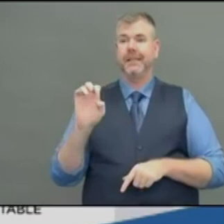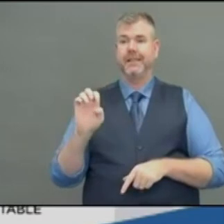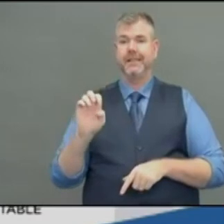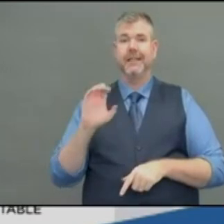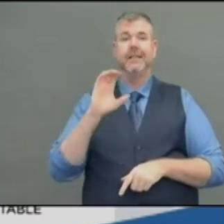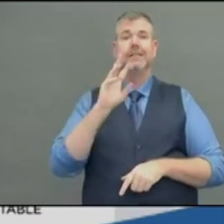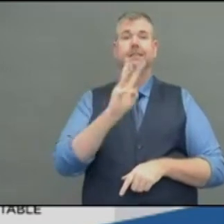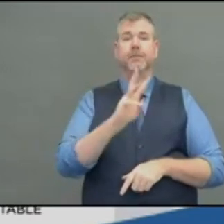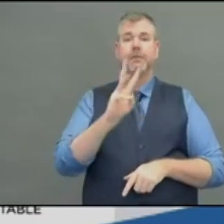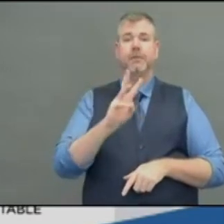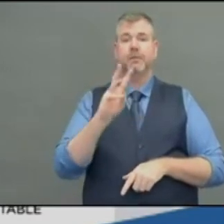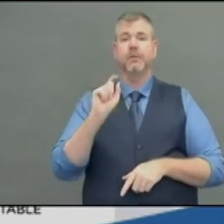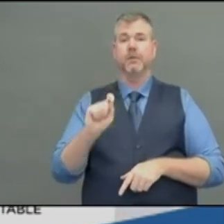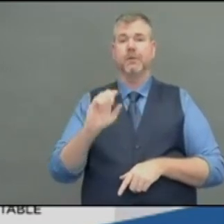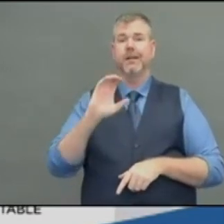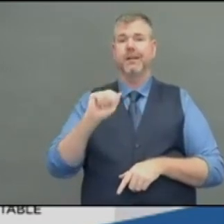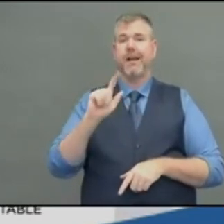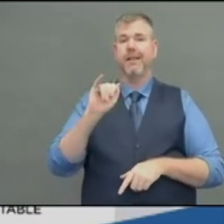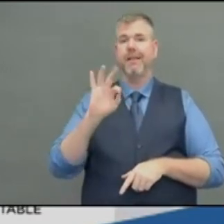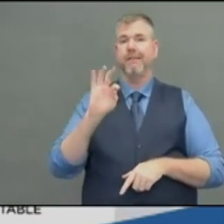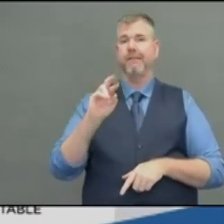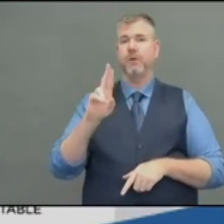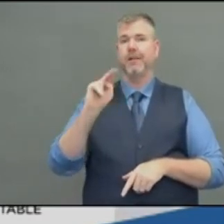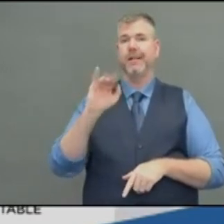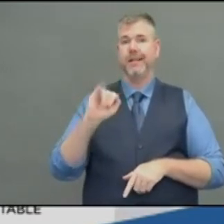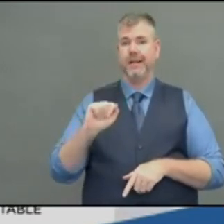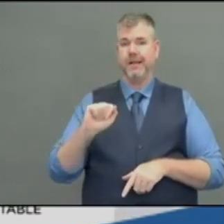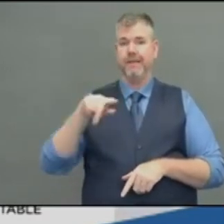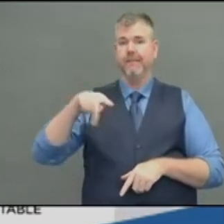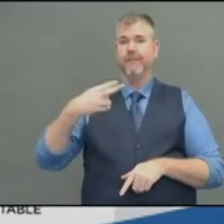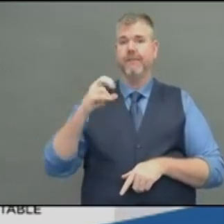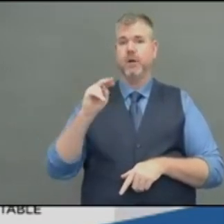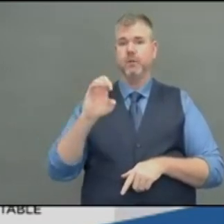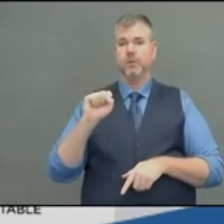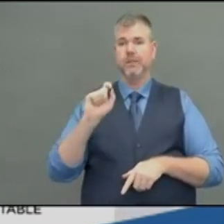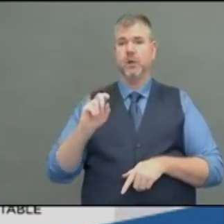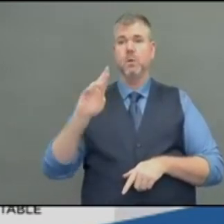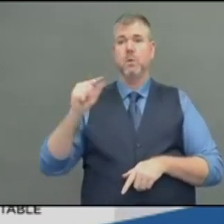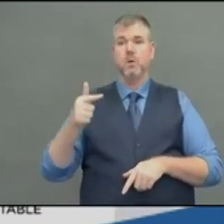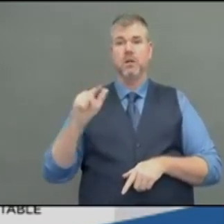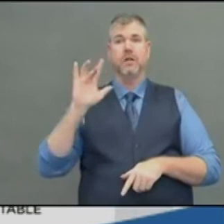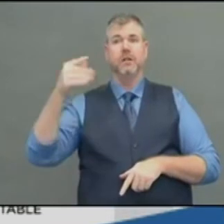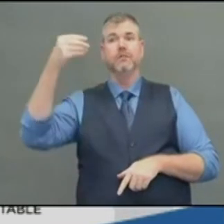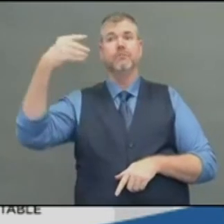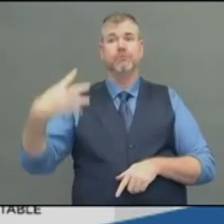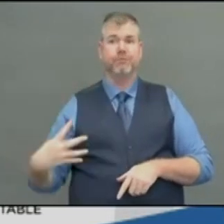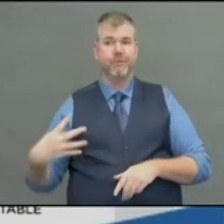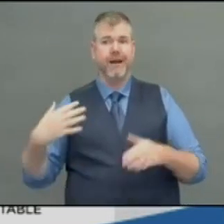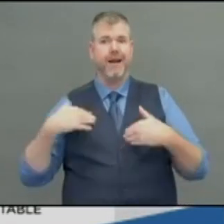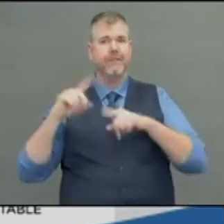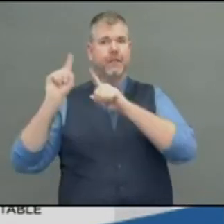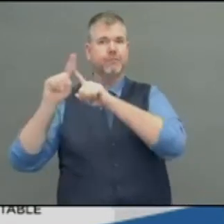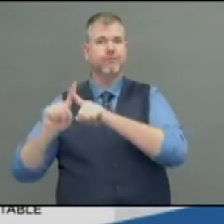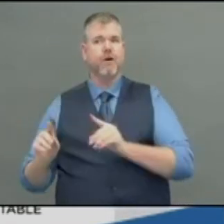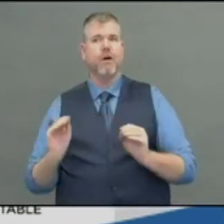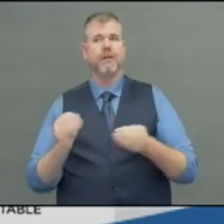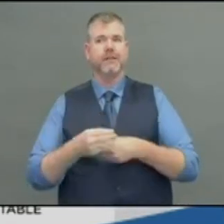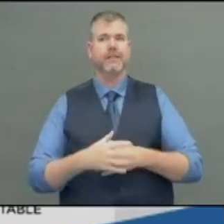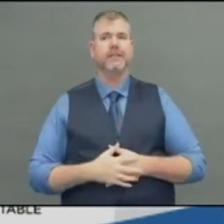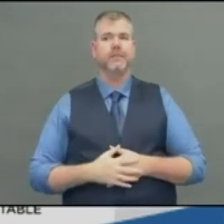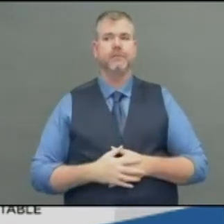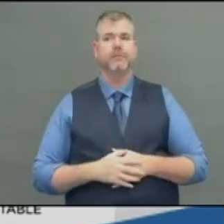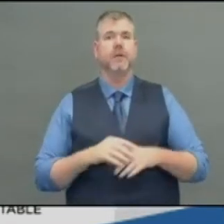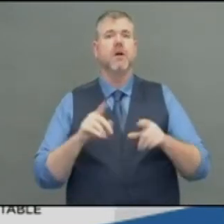californiaphones.org, you will see a listing of the offices that we have. You can also call our 800 number to request